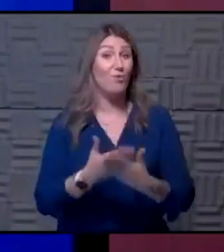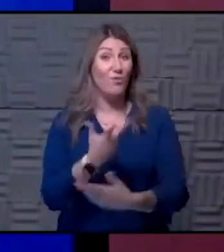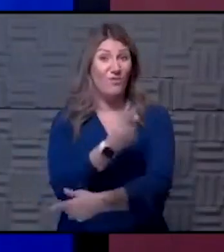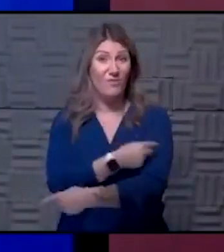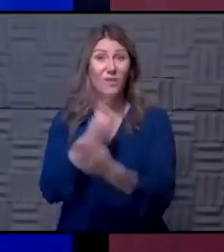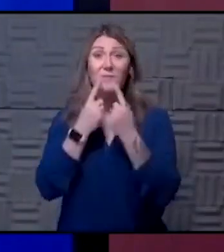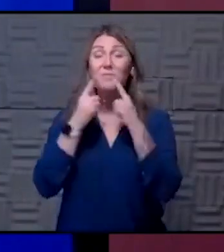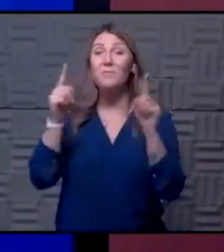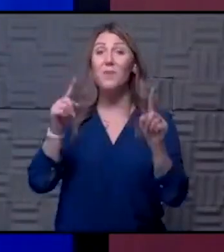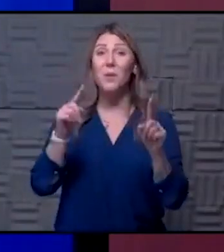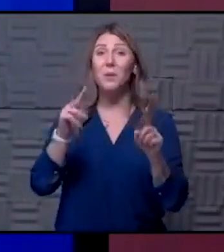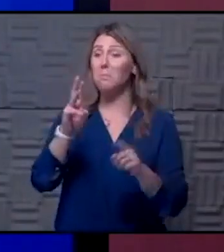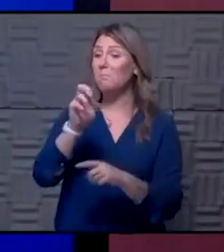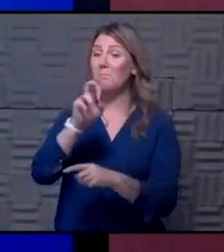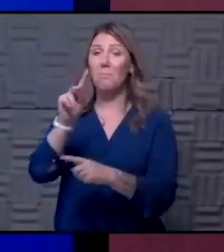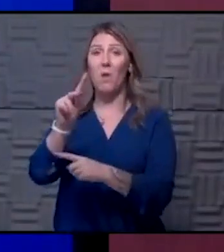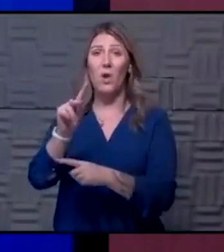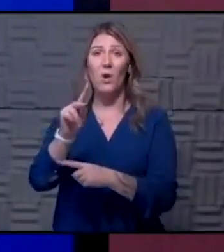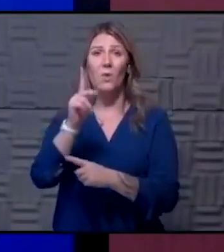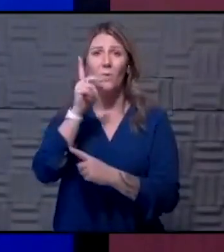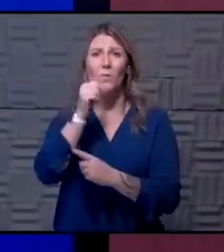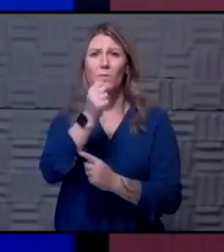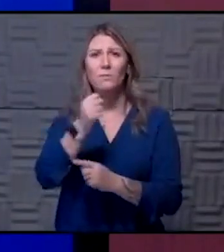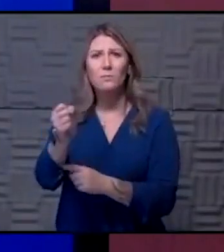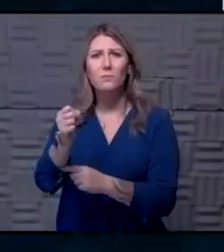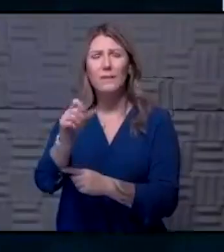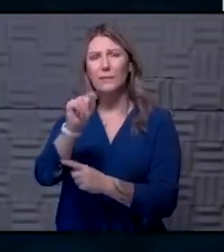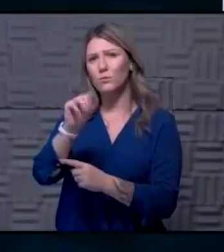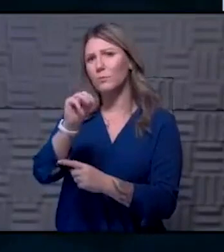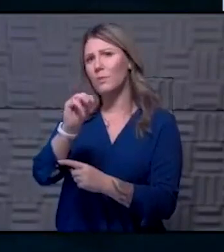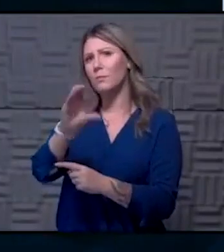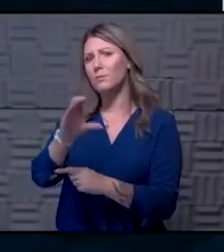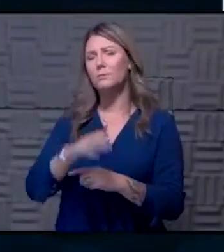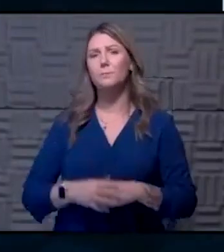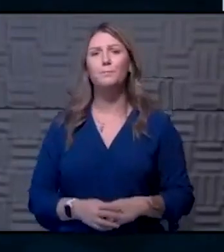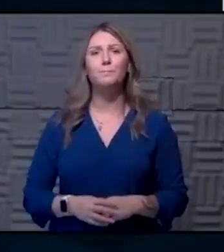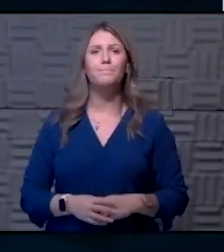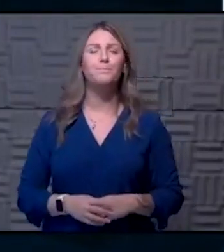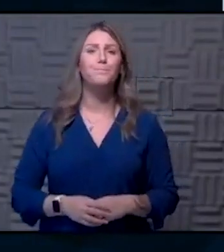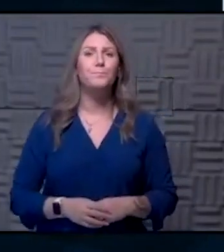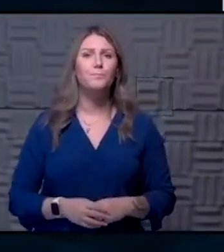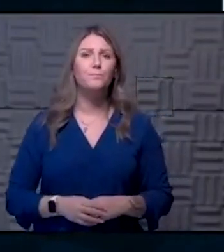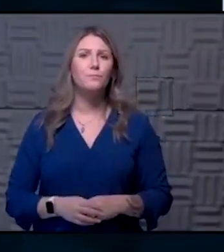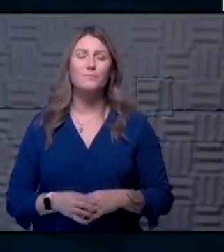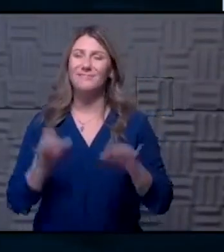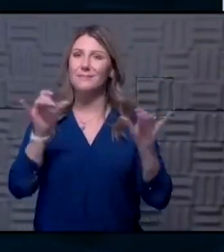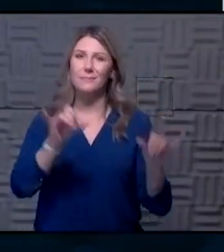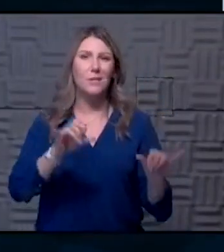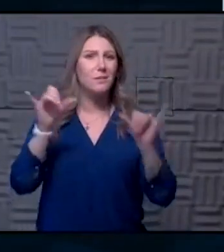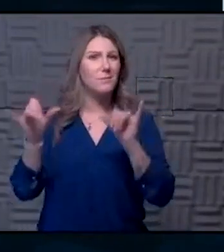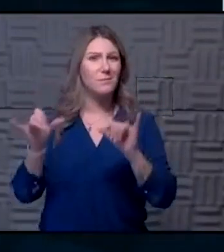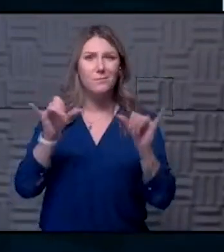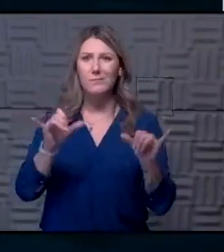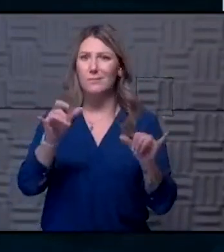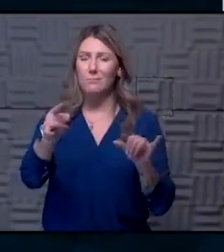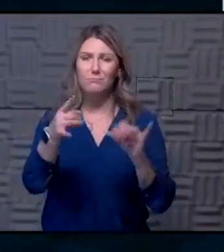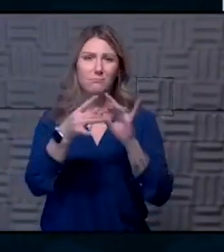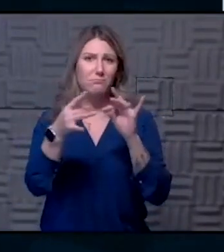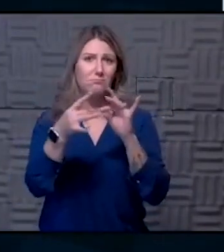Mark Steele, thoughts from your standpoint? Who's being admitted now at Truman? Yeah, the same as Raghu